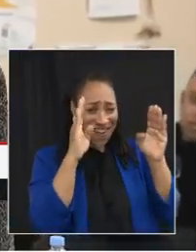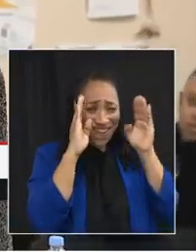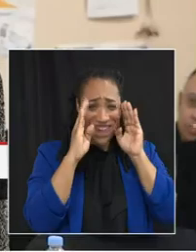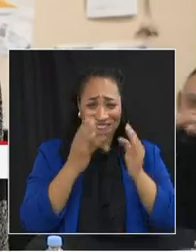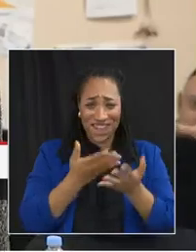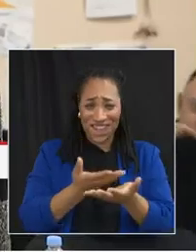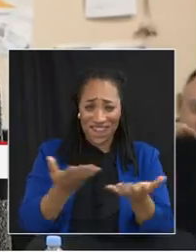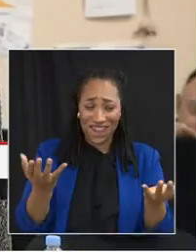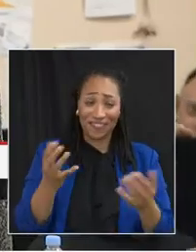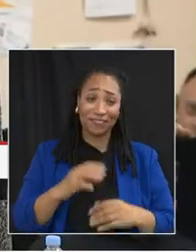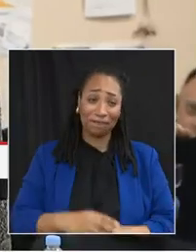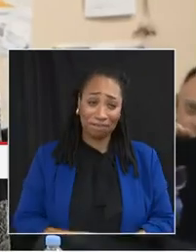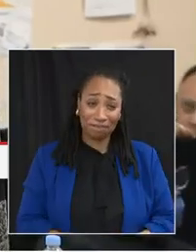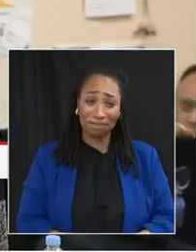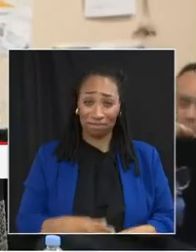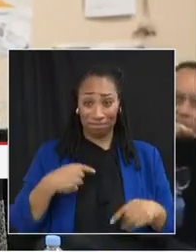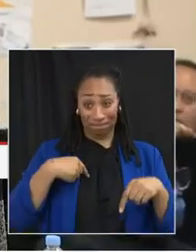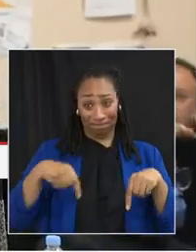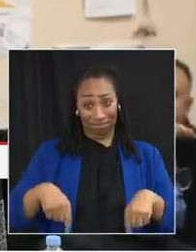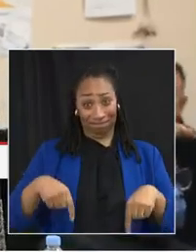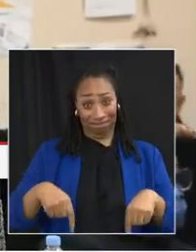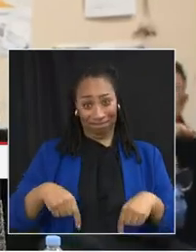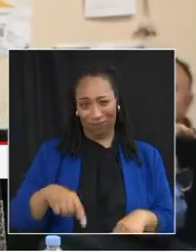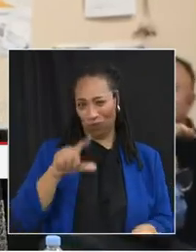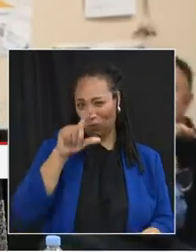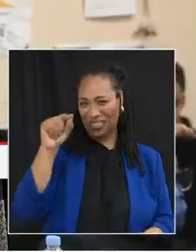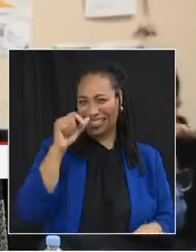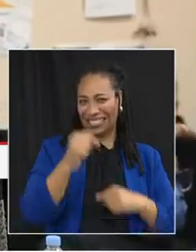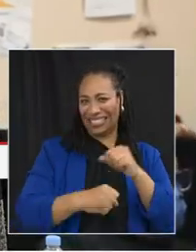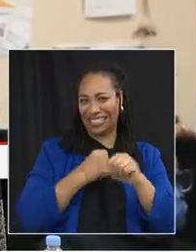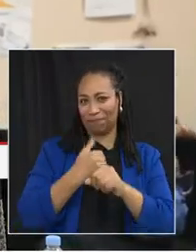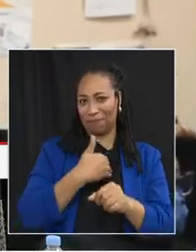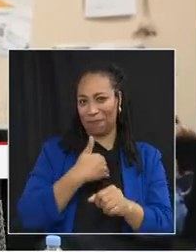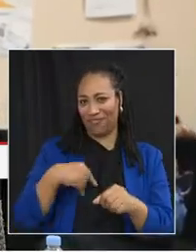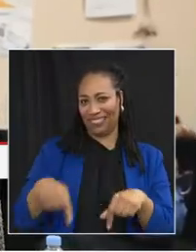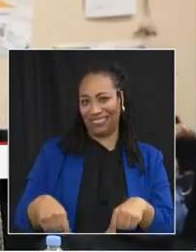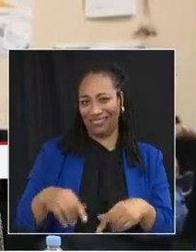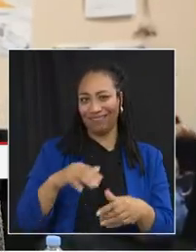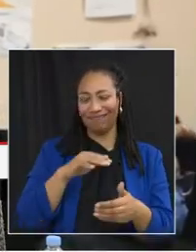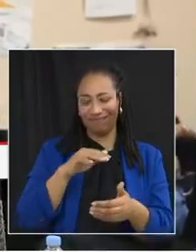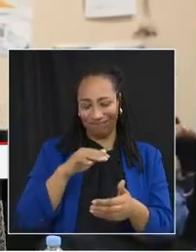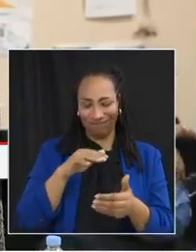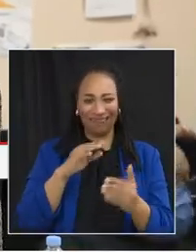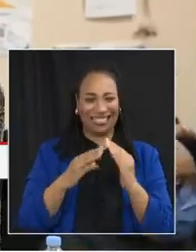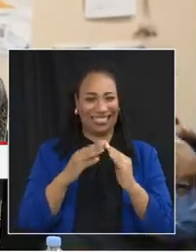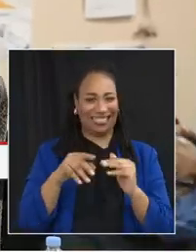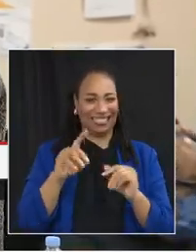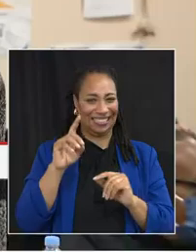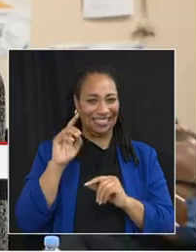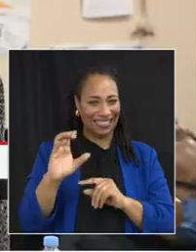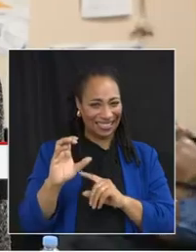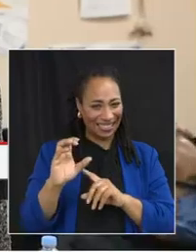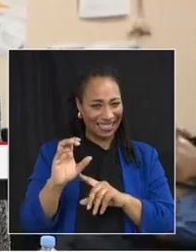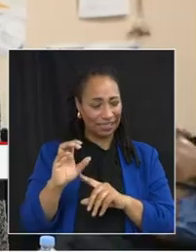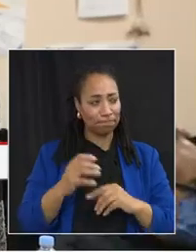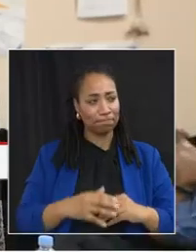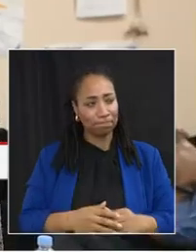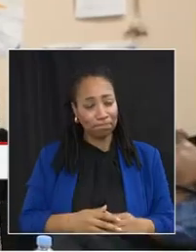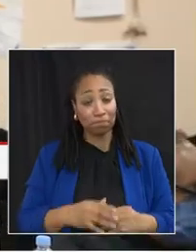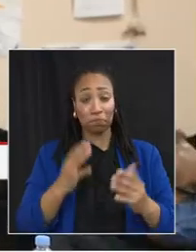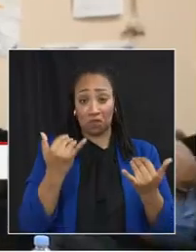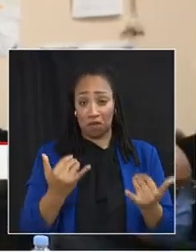Model Cities. I started with Miss Stacy Mack. My question is that I started